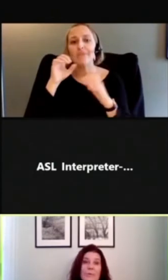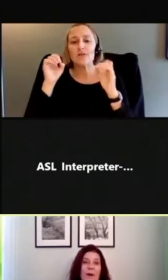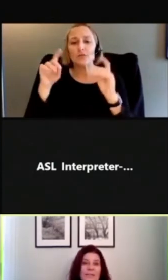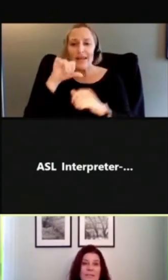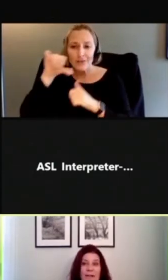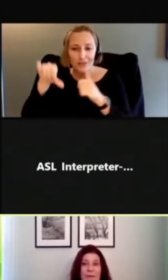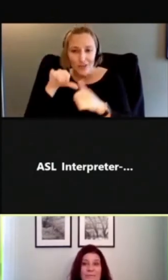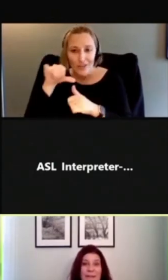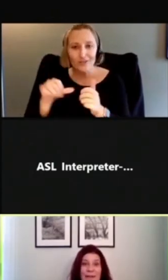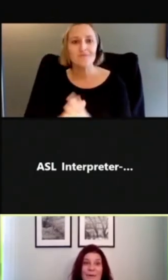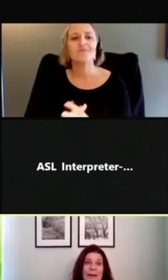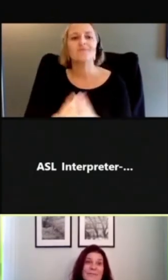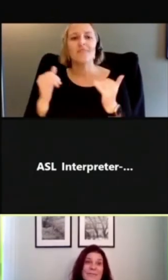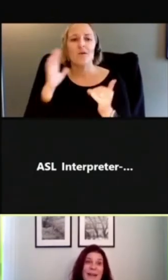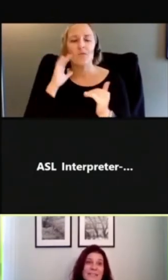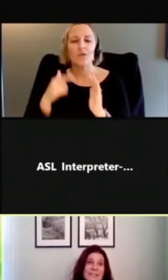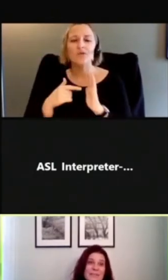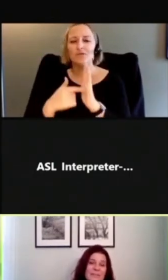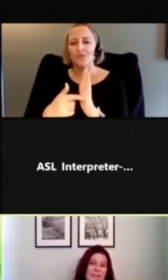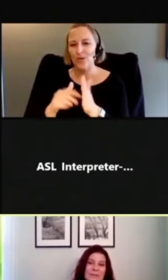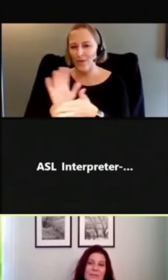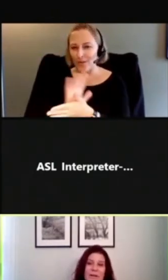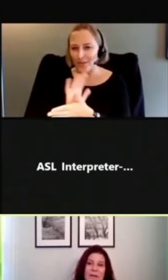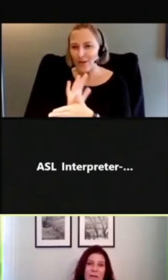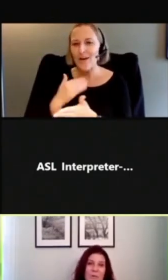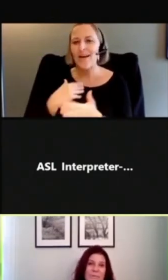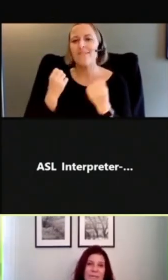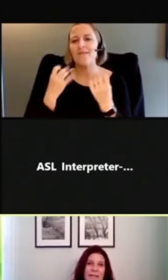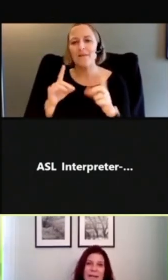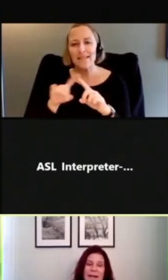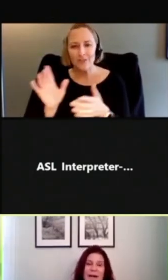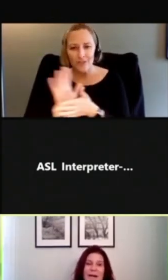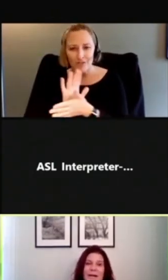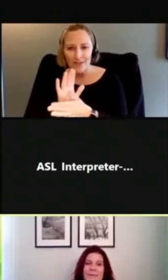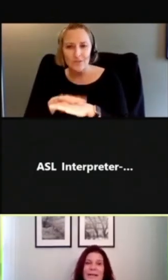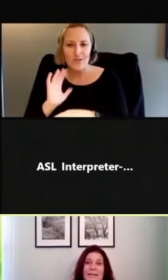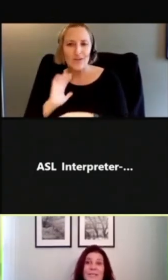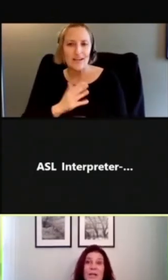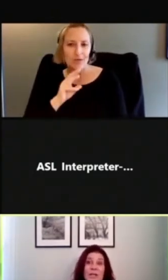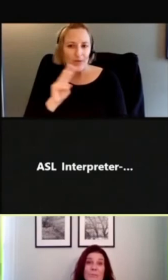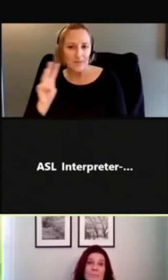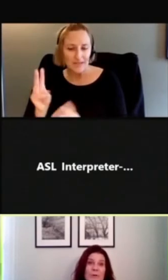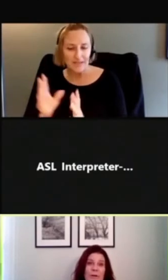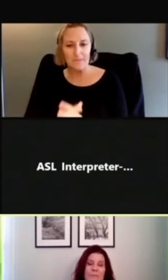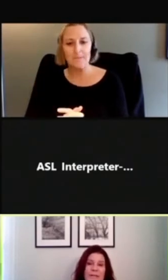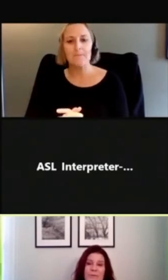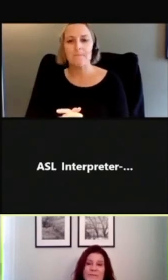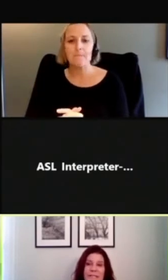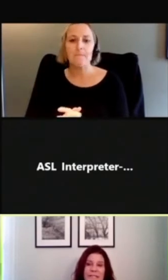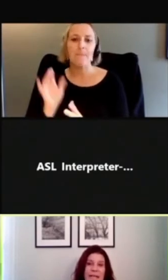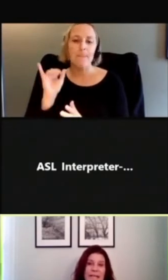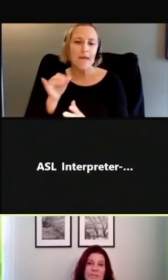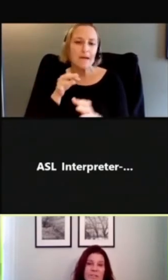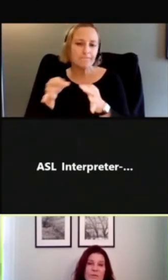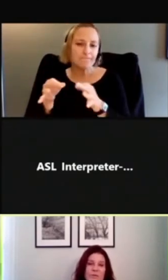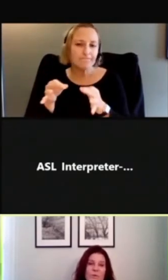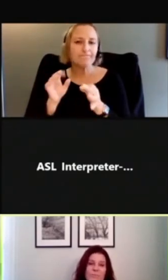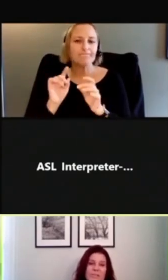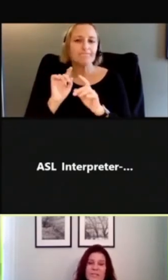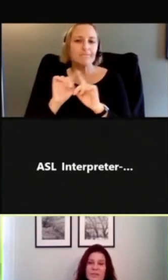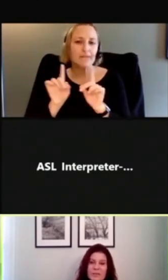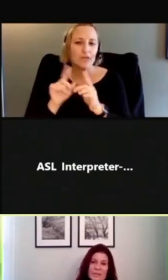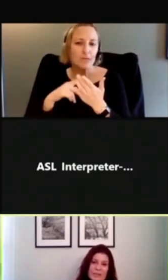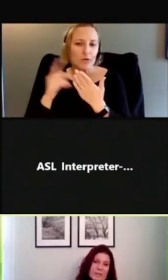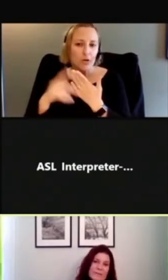So now we're going to watch a video. We have lots of different videos on our website that kind of talk about the programs that we've done. I just chose